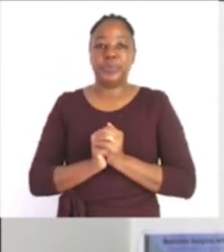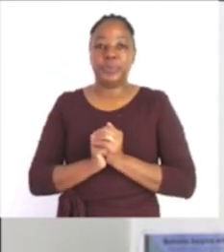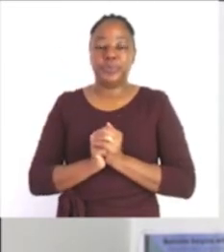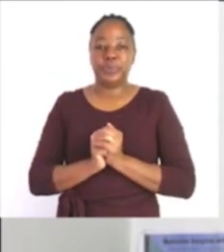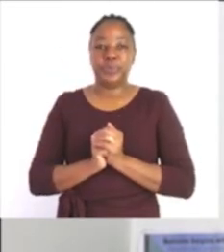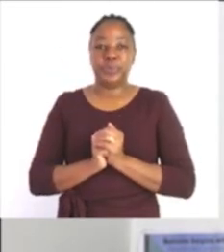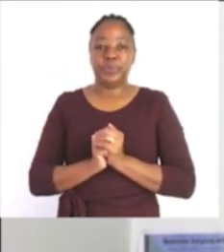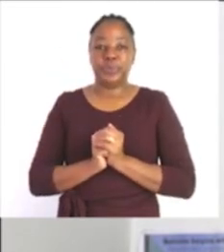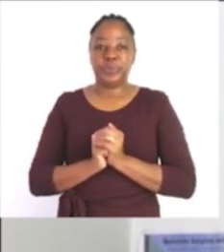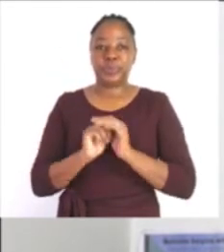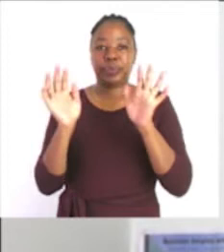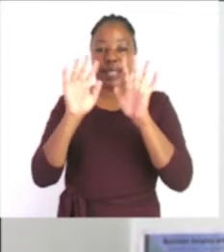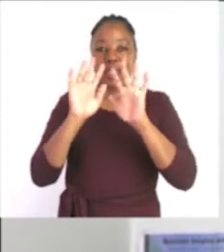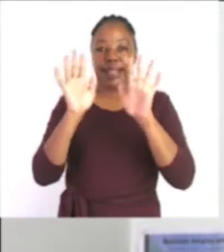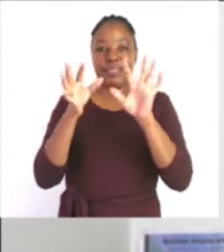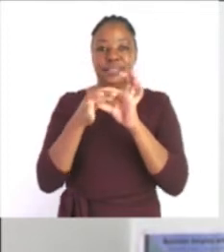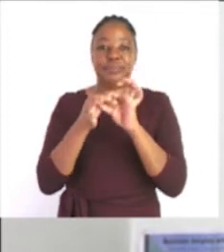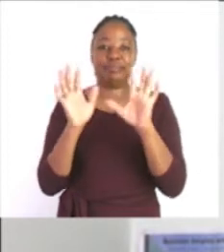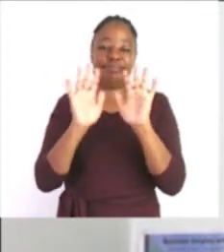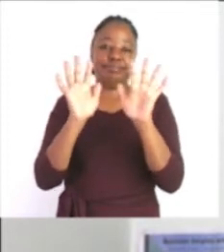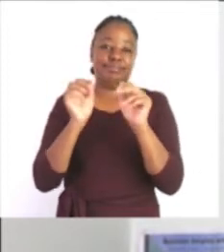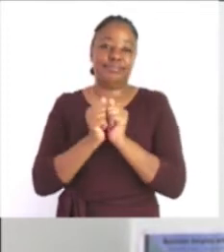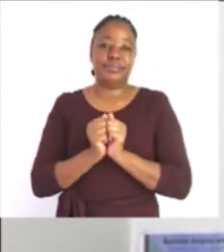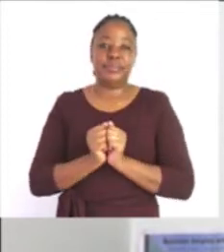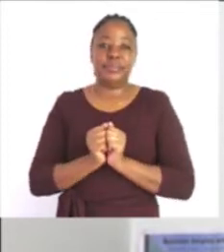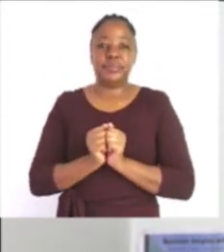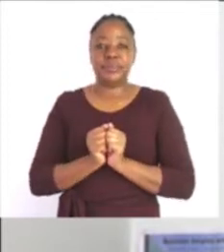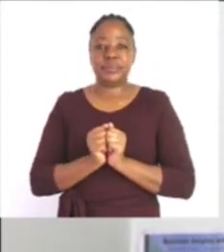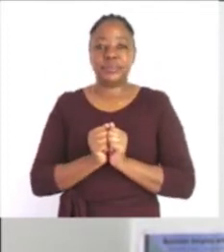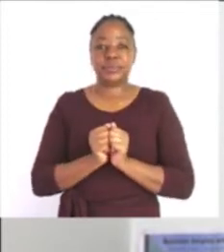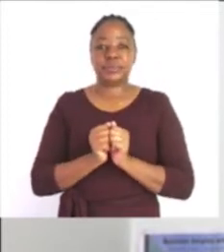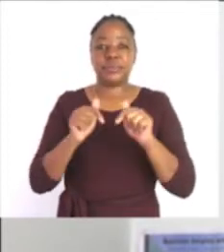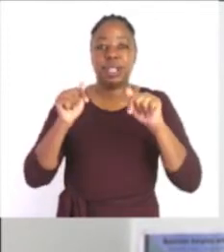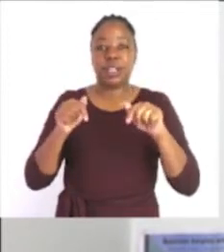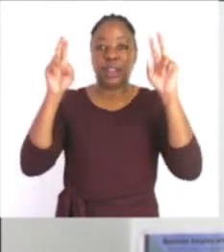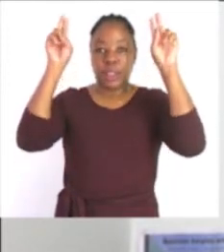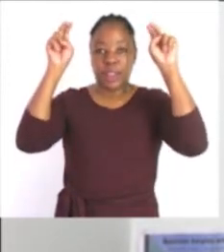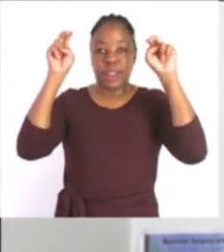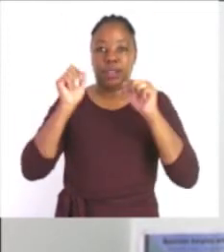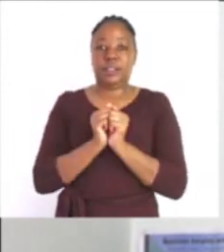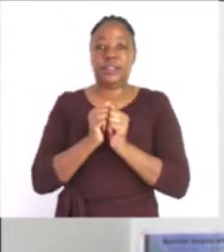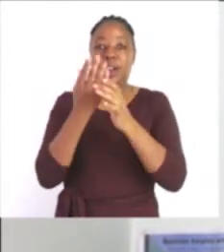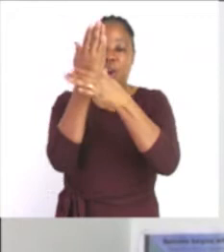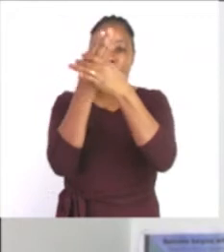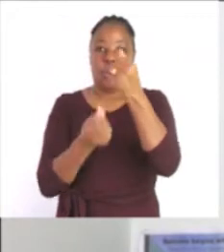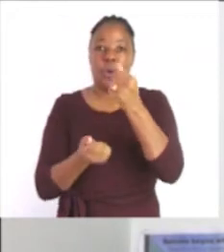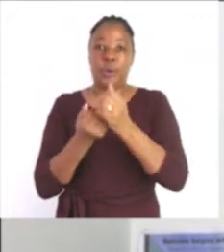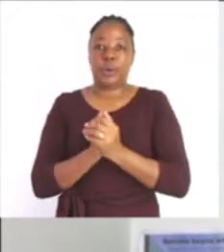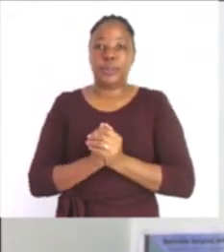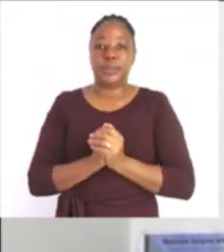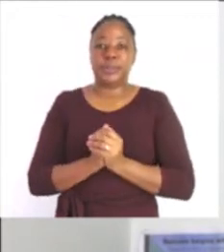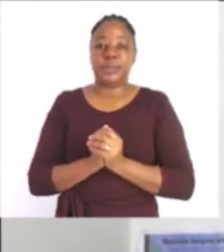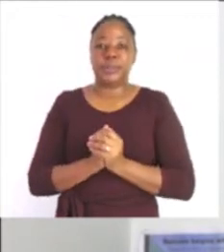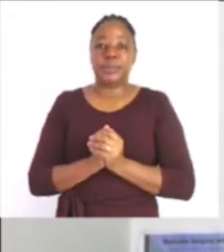for today's lesson. Let's say hi to everyone at home. Our theme this week has been autumn, and we're